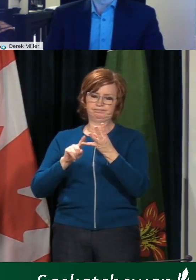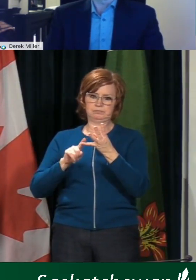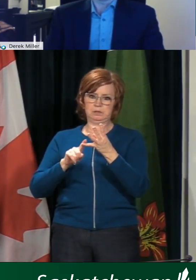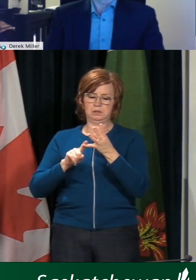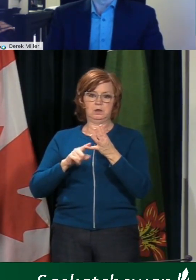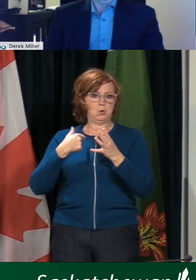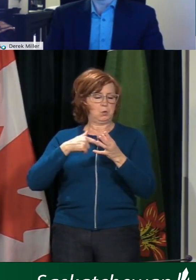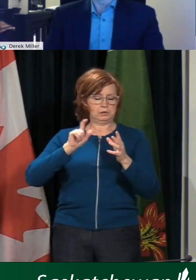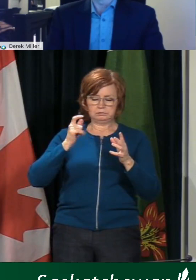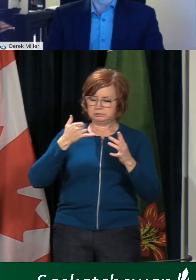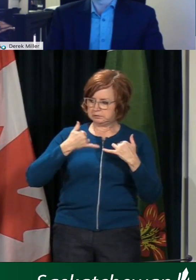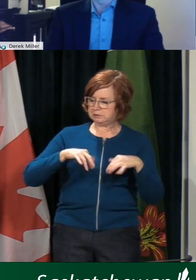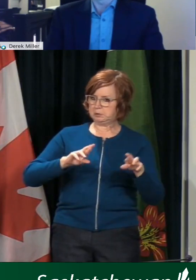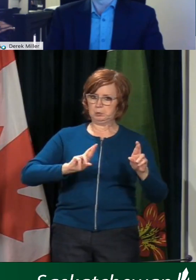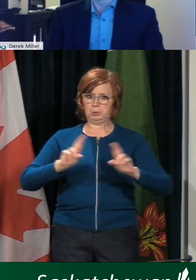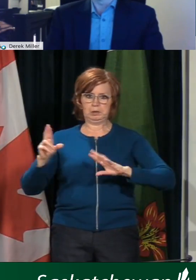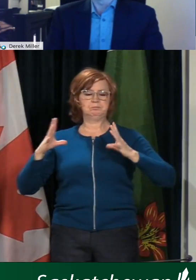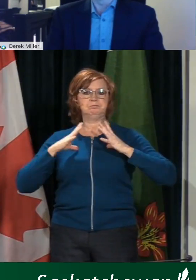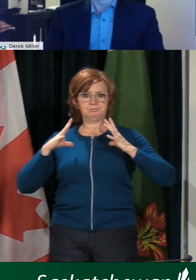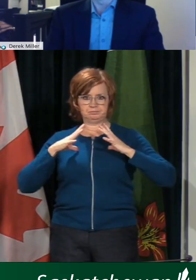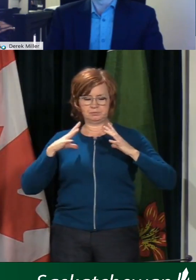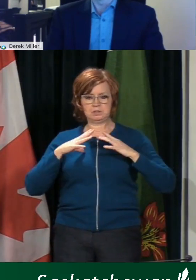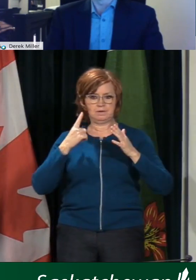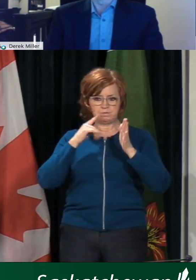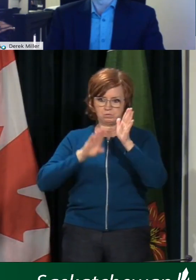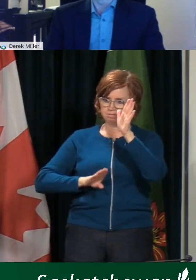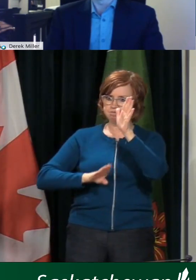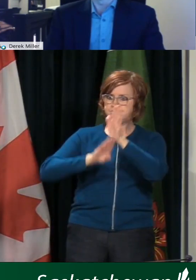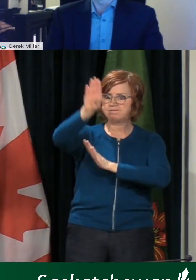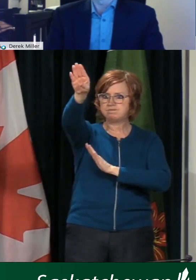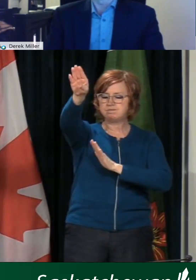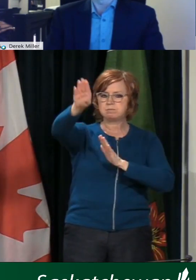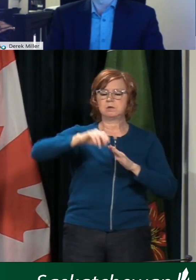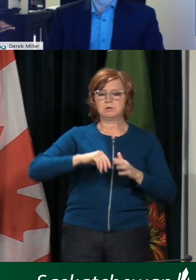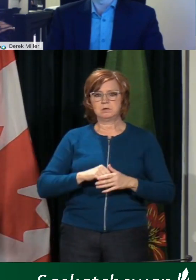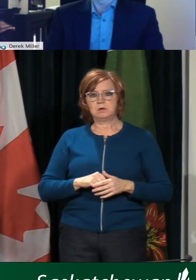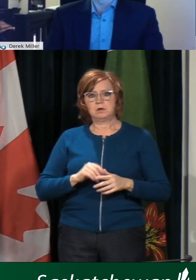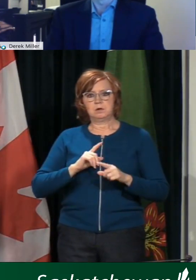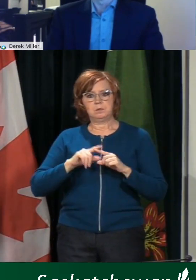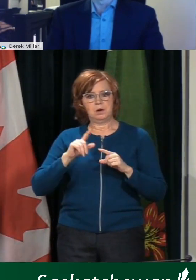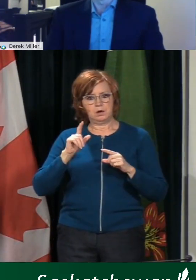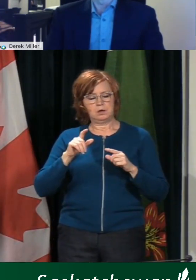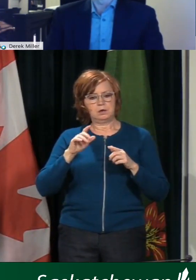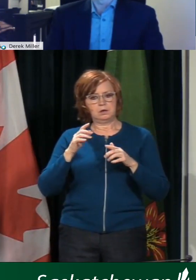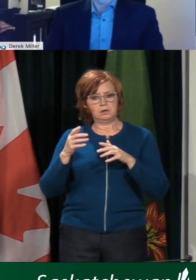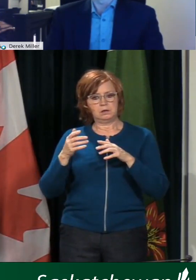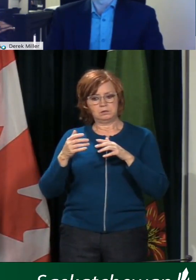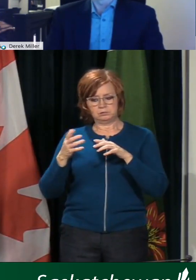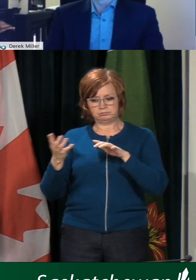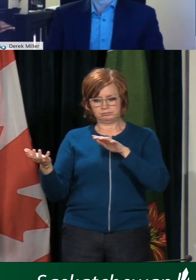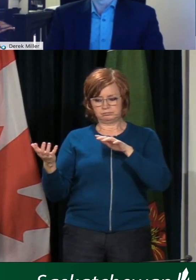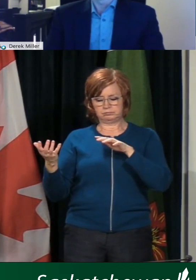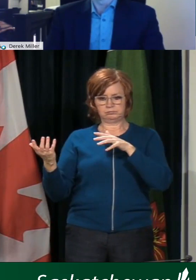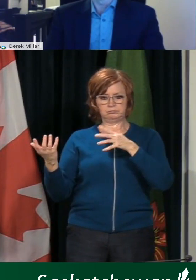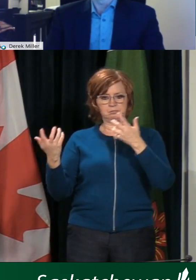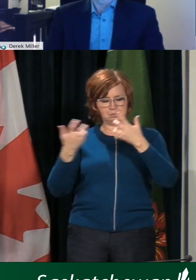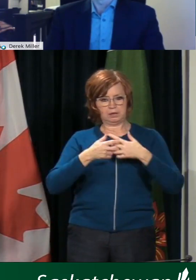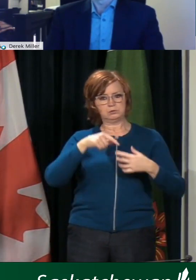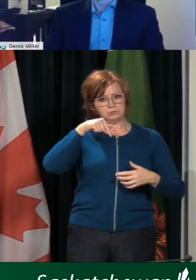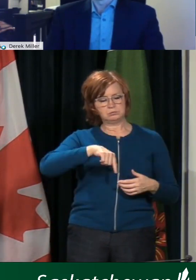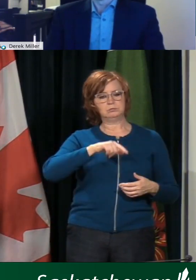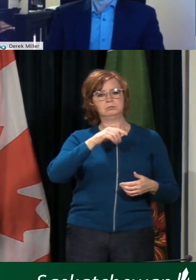on Saskatchewan data and information, and we believe it is more reflective of a potential